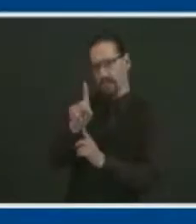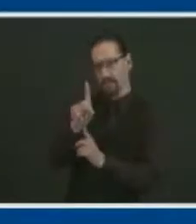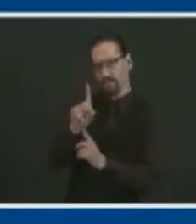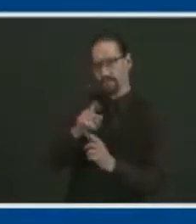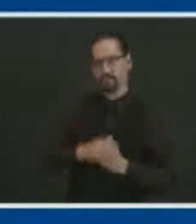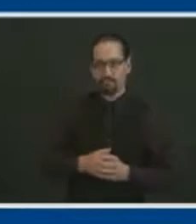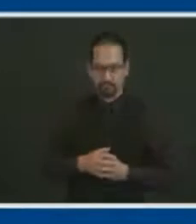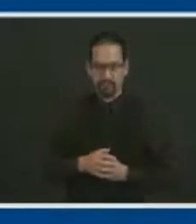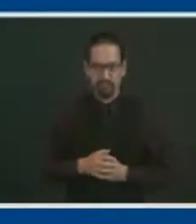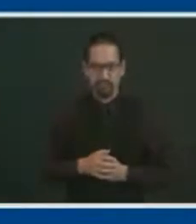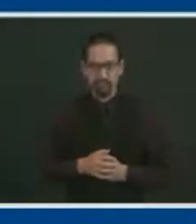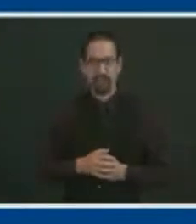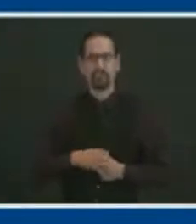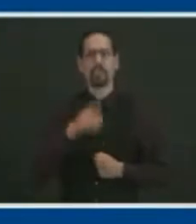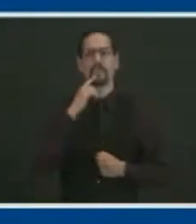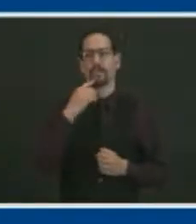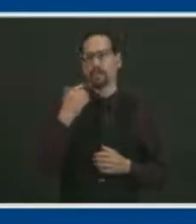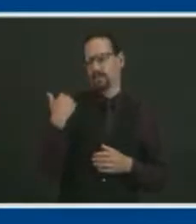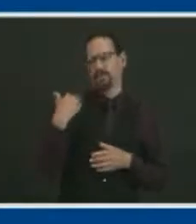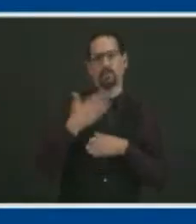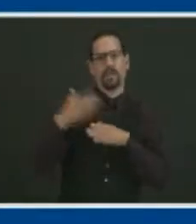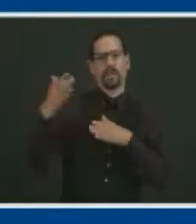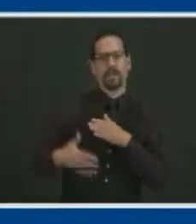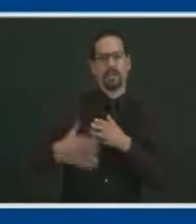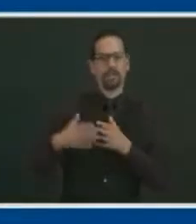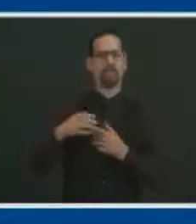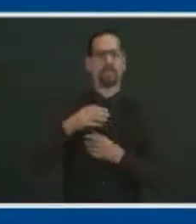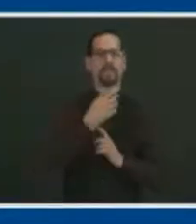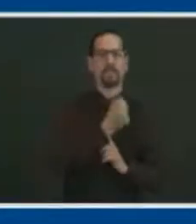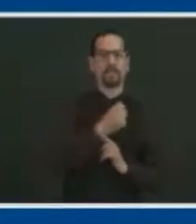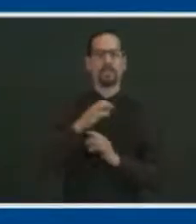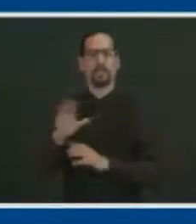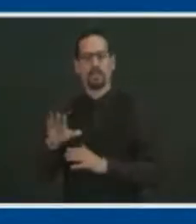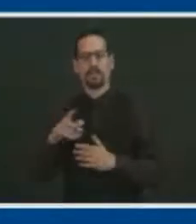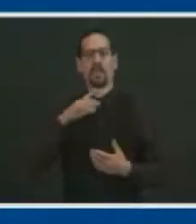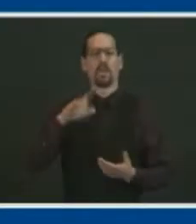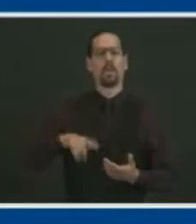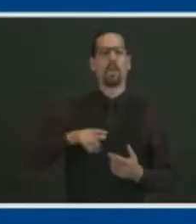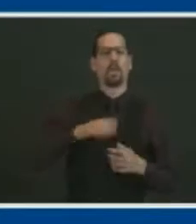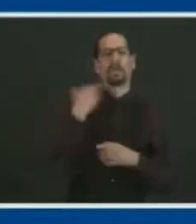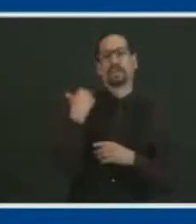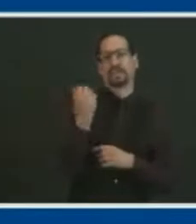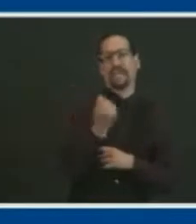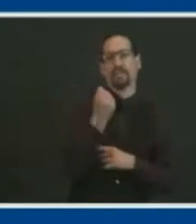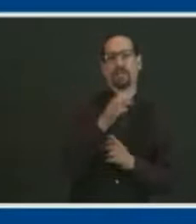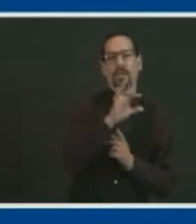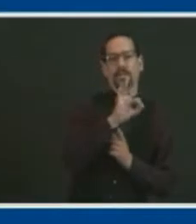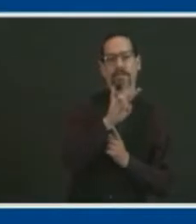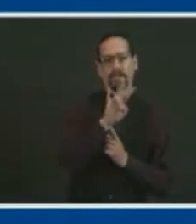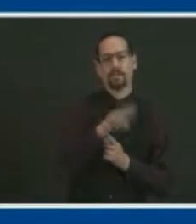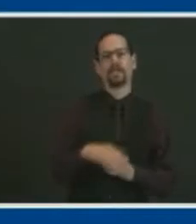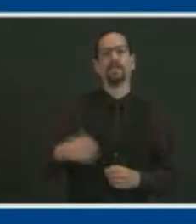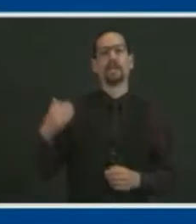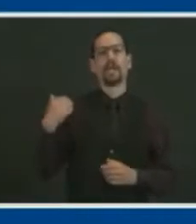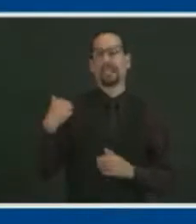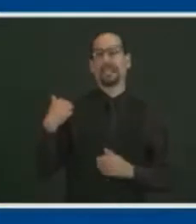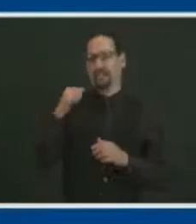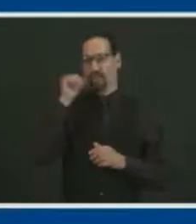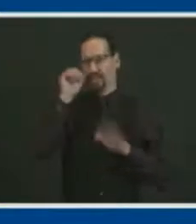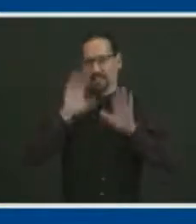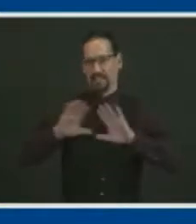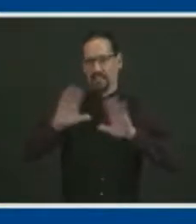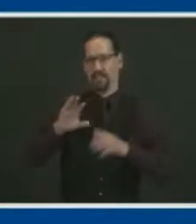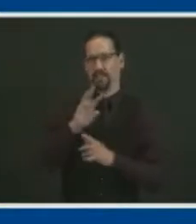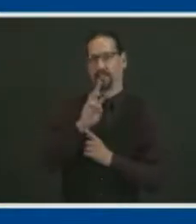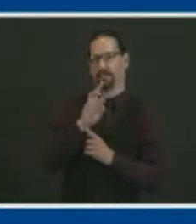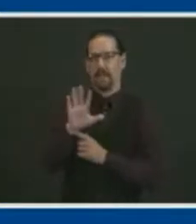also relatively low. 97 new positive cases were confirmed on Saturday, and 65 new positive cases were confirmed